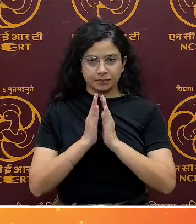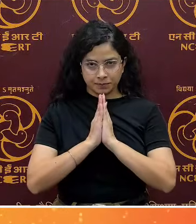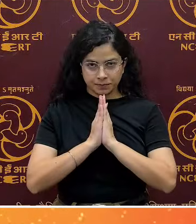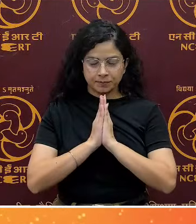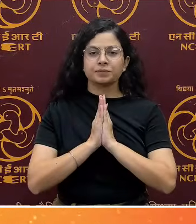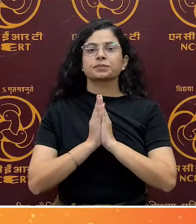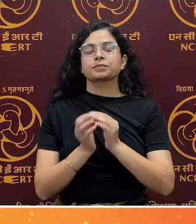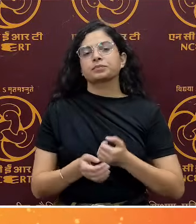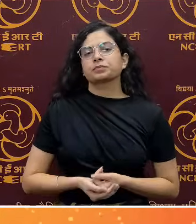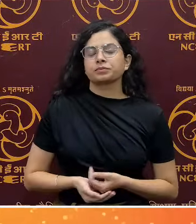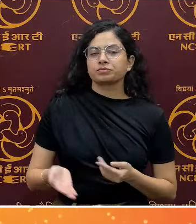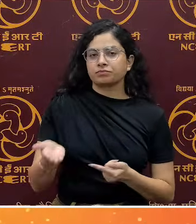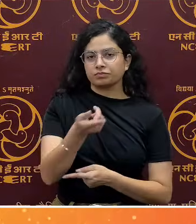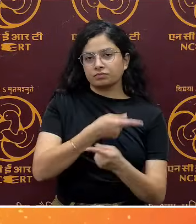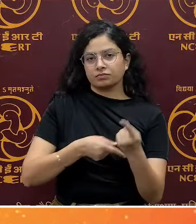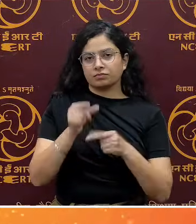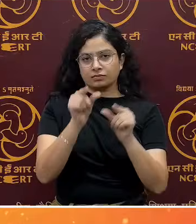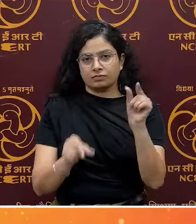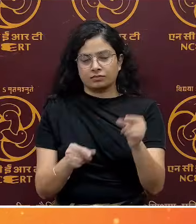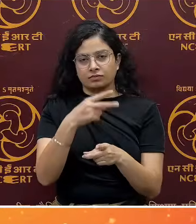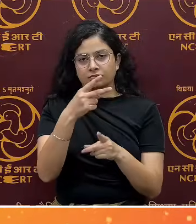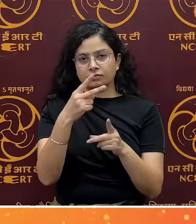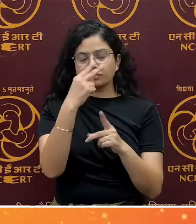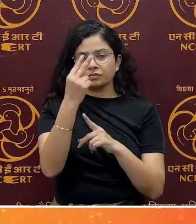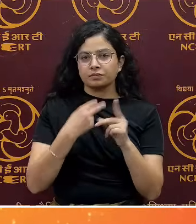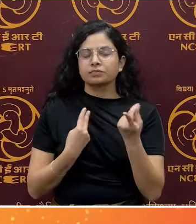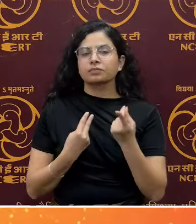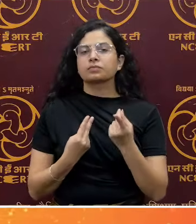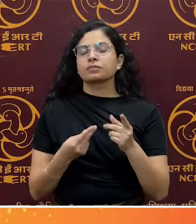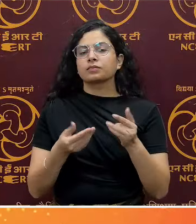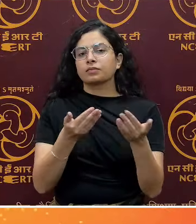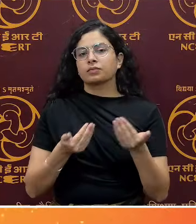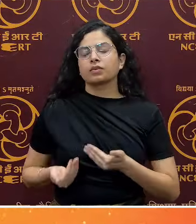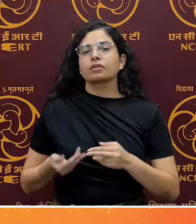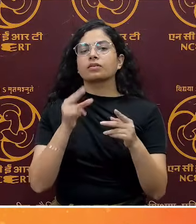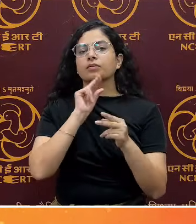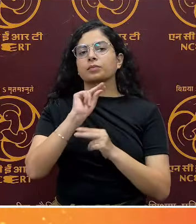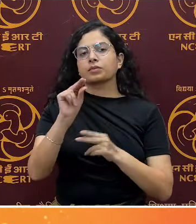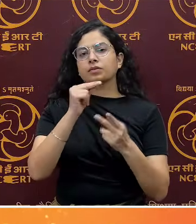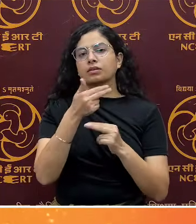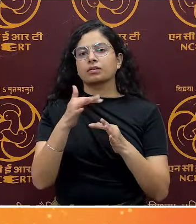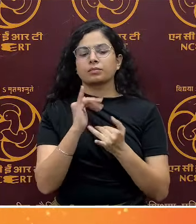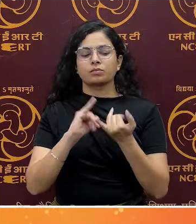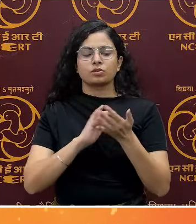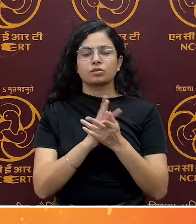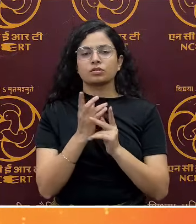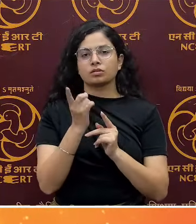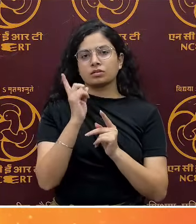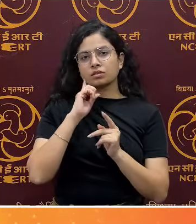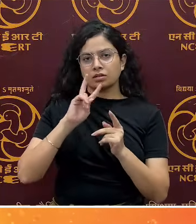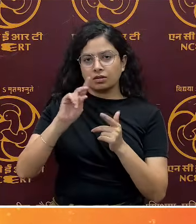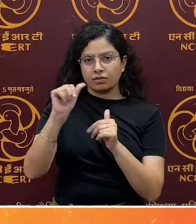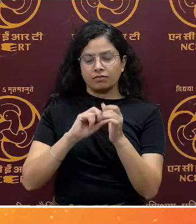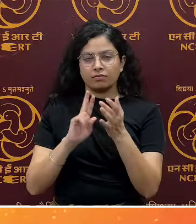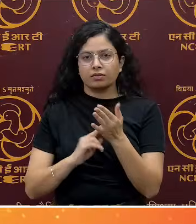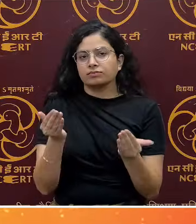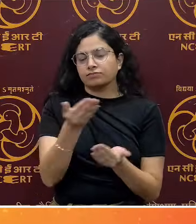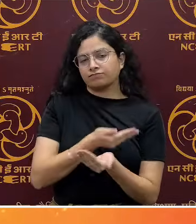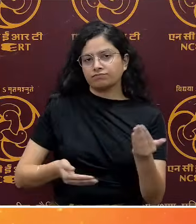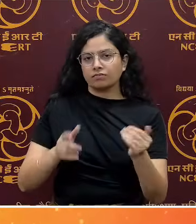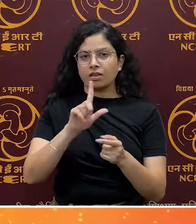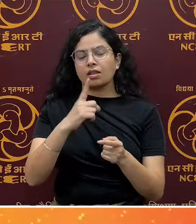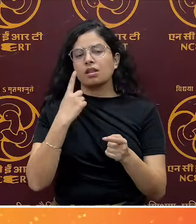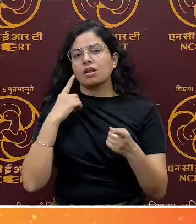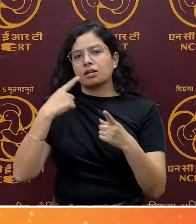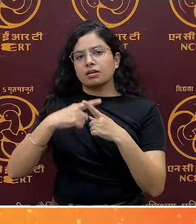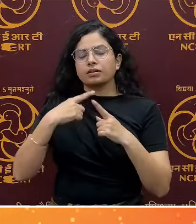Namaskar and a very warm welcome to all my lovely viewers. I am Shivani Jha and I welcome you all to our live and interactive session